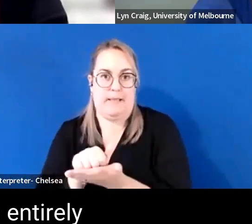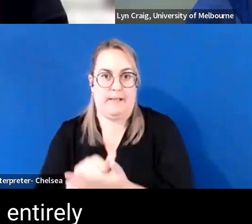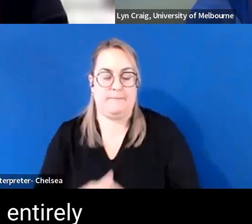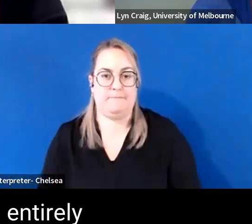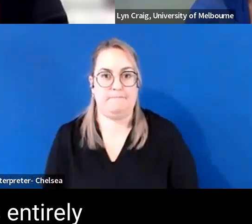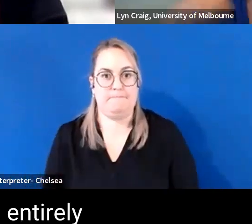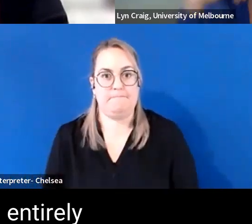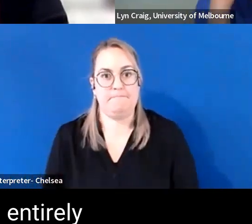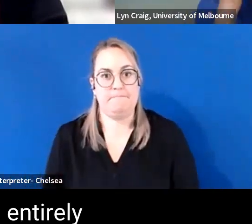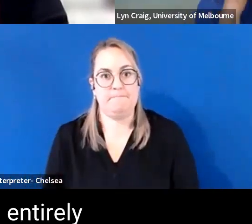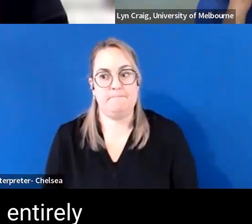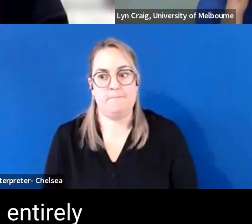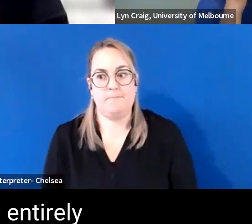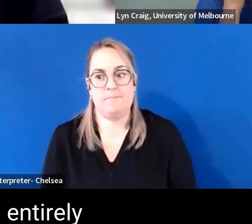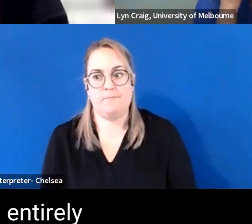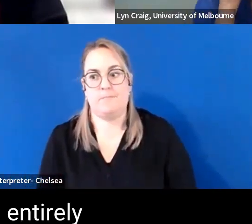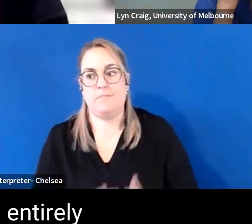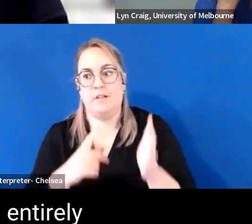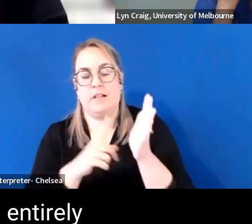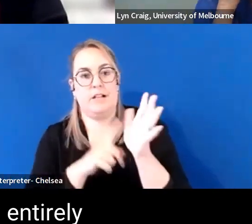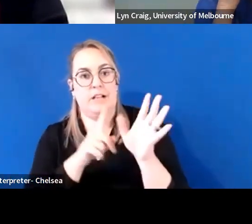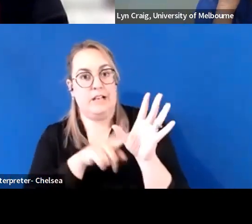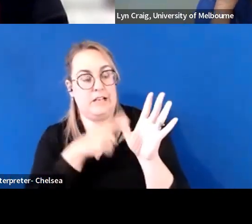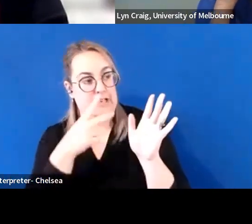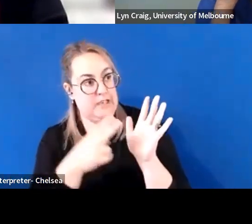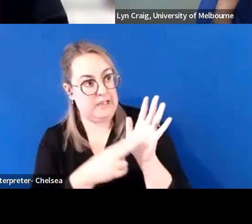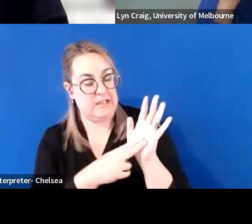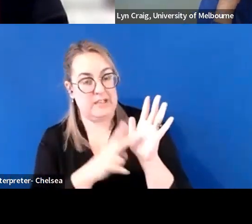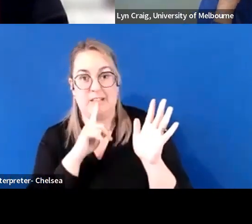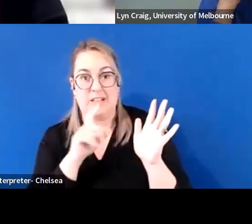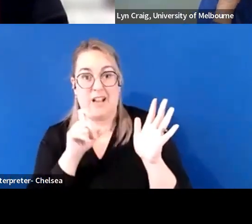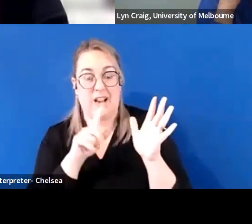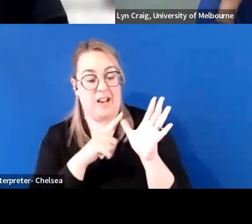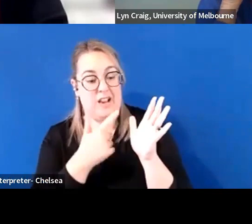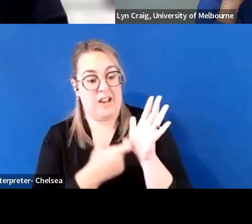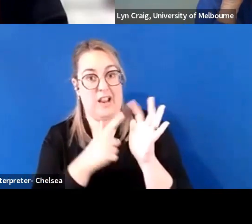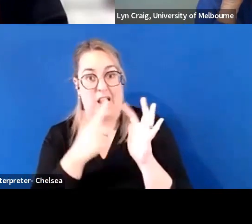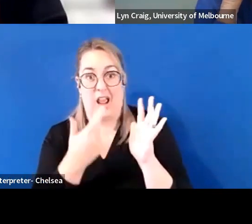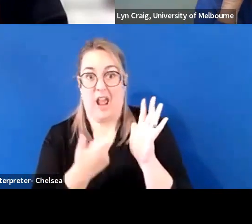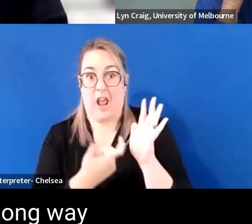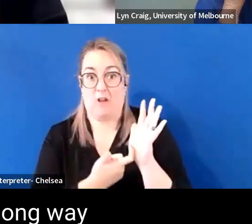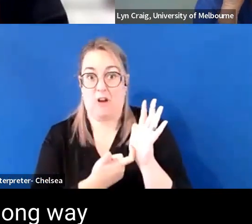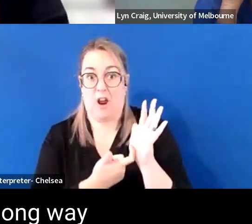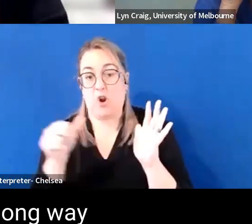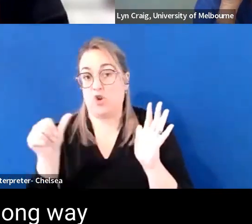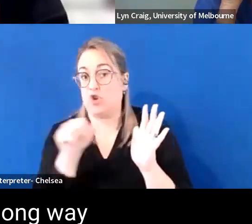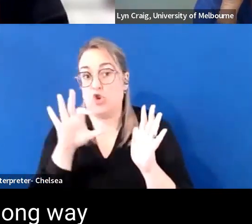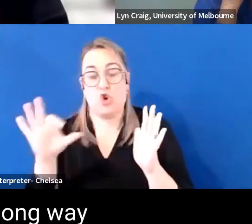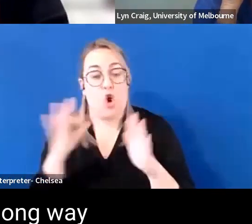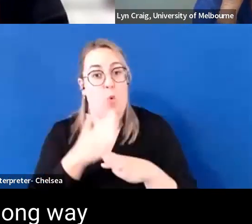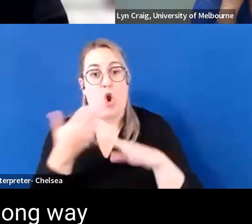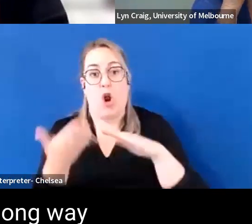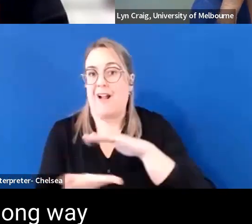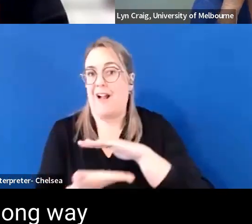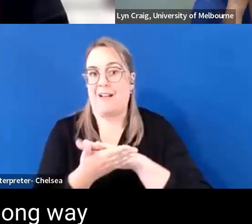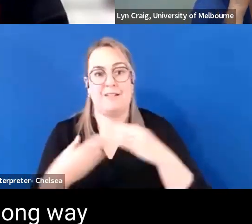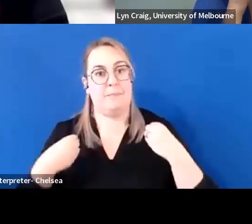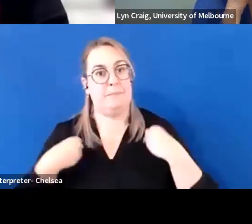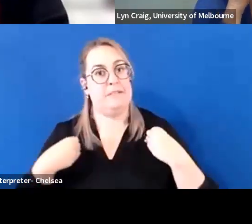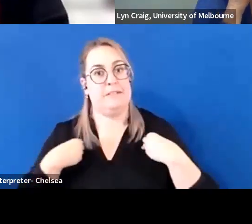I think care is entirely inappropriate to be provided in a market-based system. We've come a long way down that